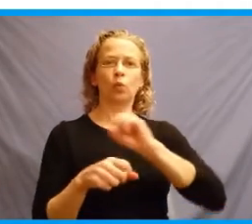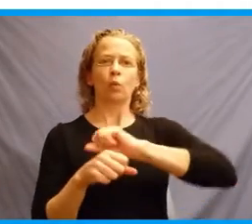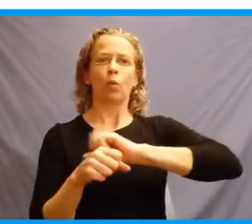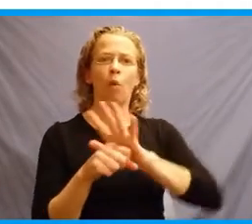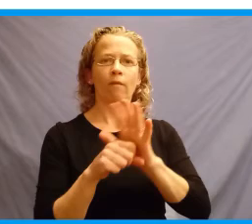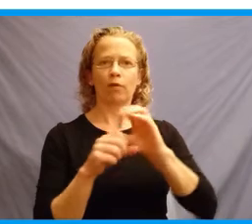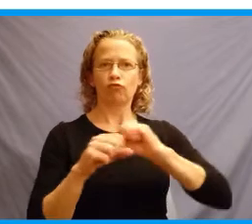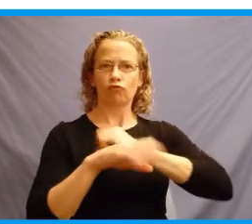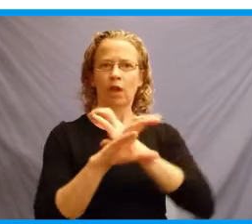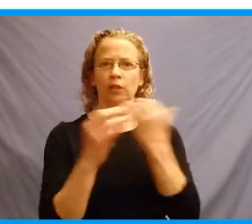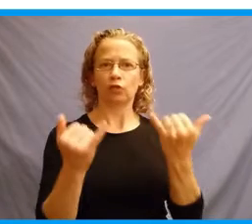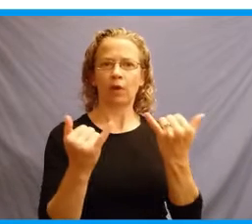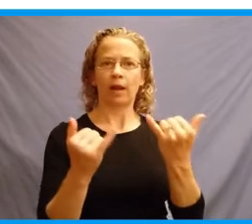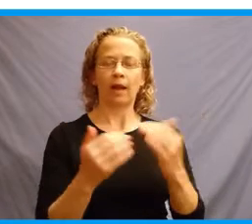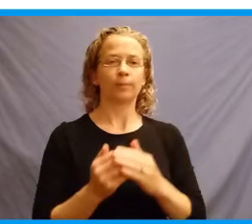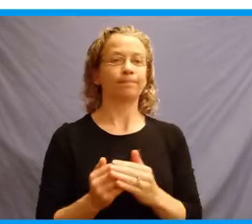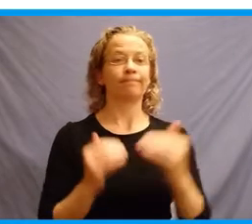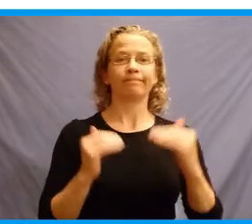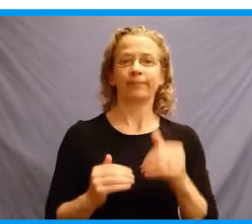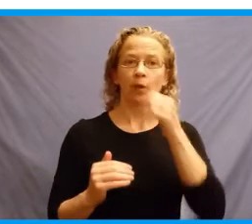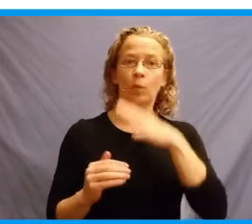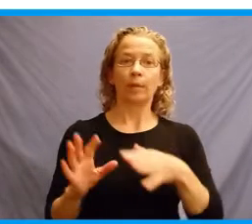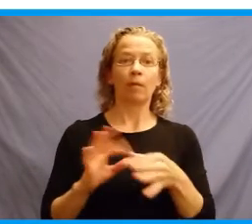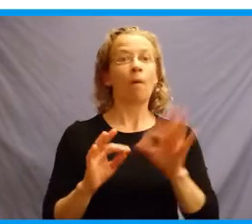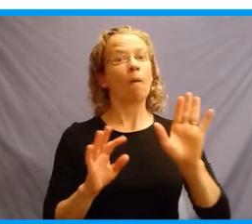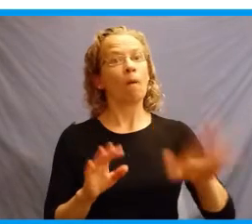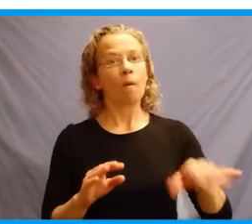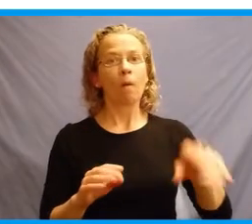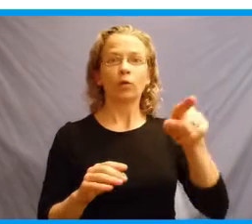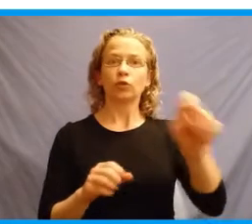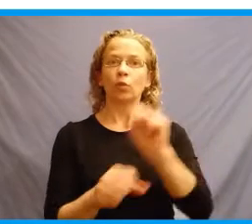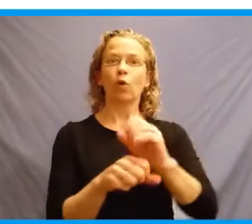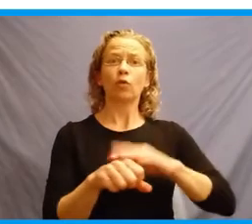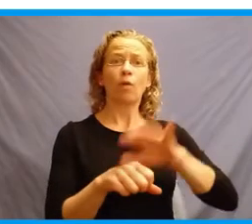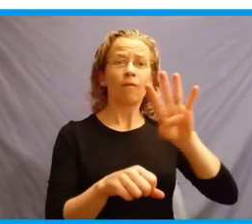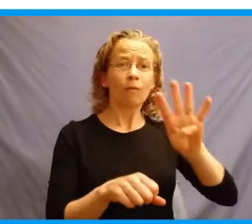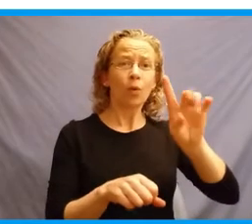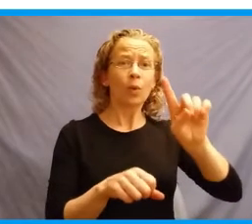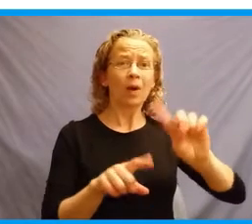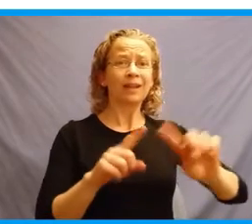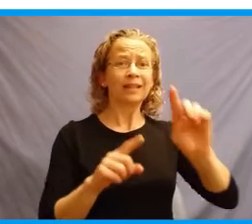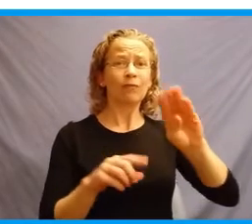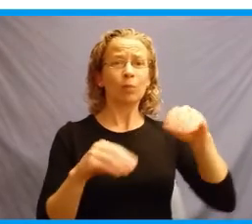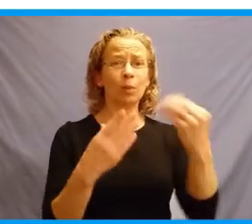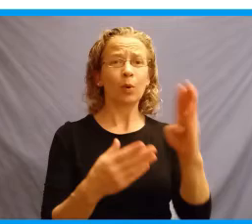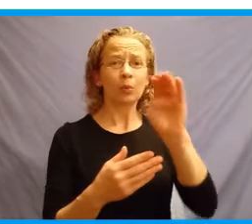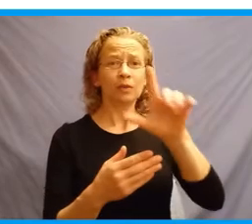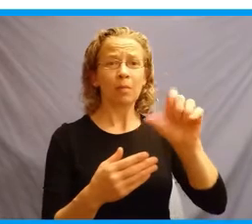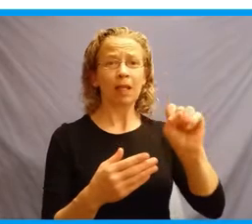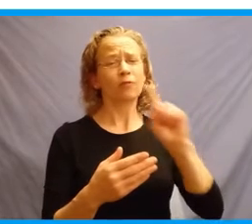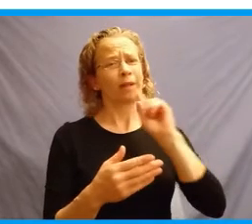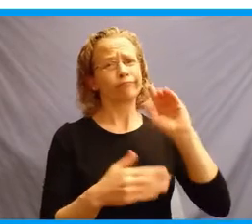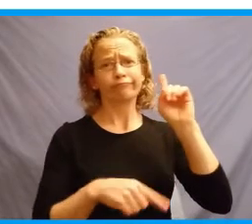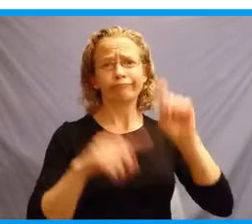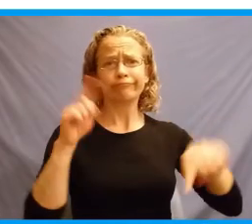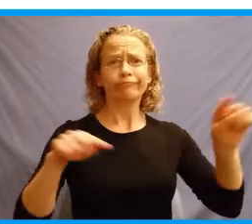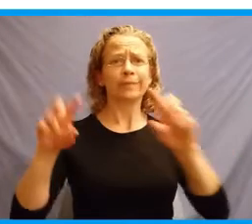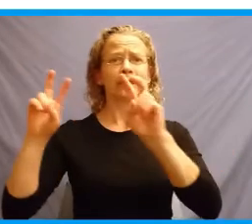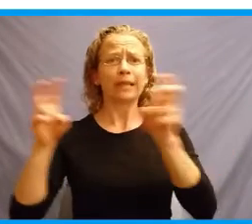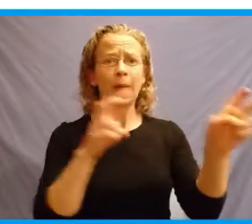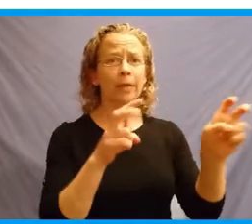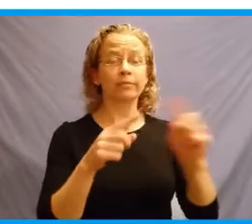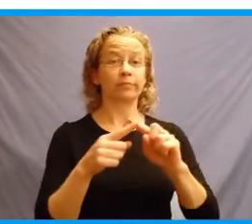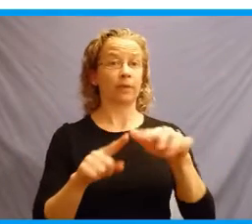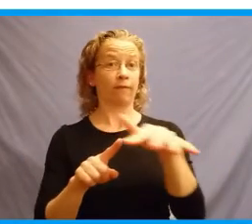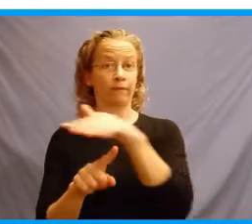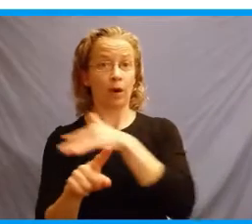She was able to work on 41 pieces of legislation that crossed a very wide spectrum. There